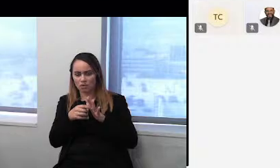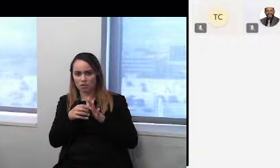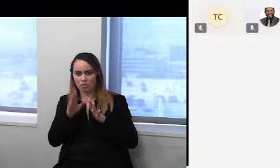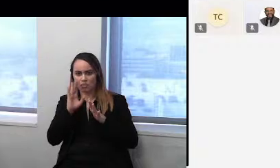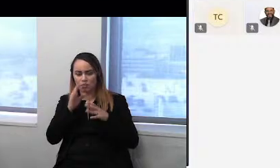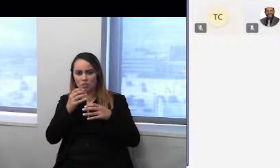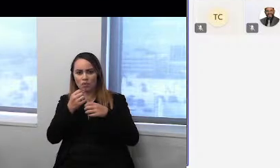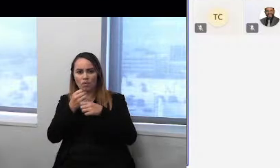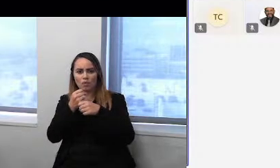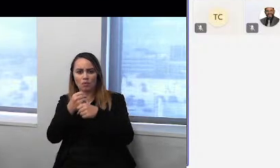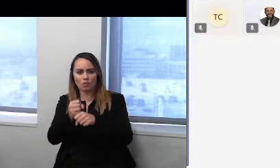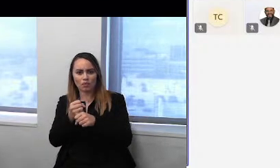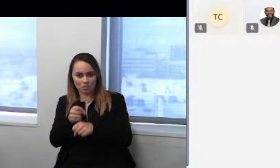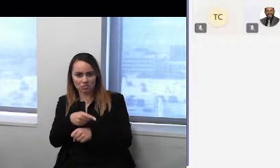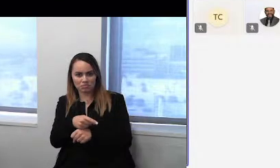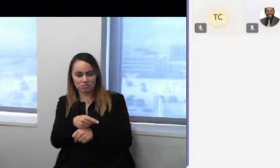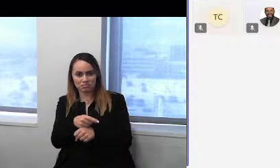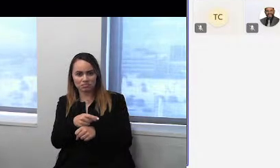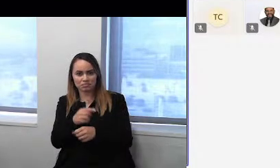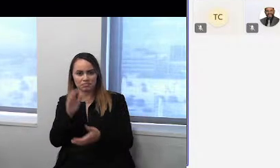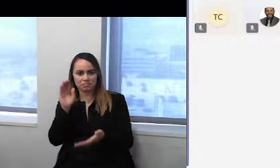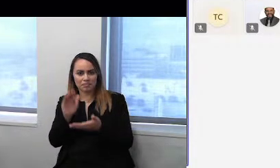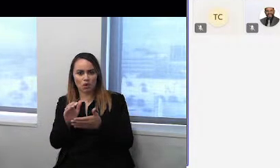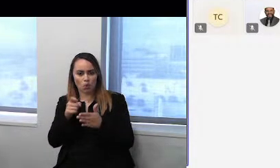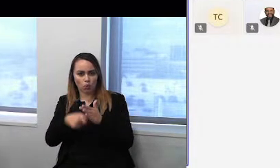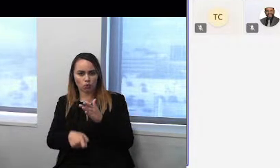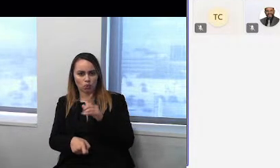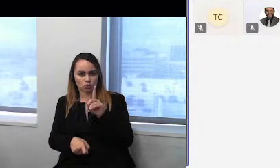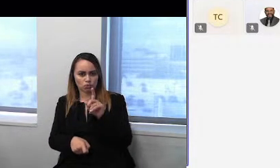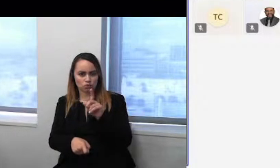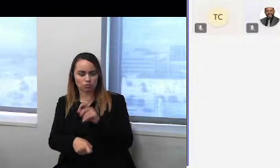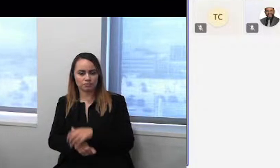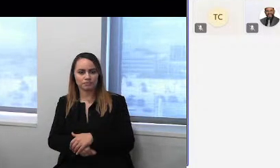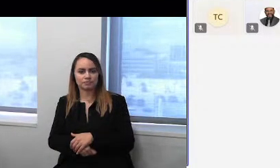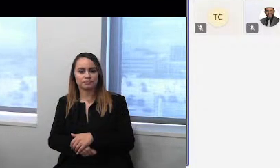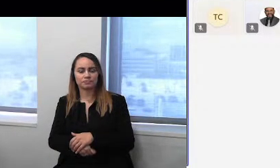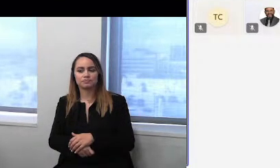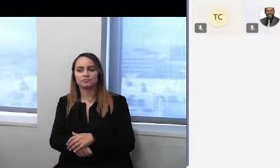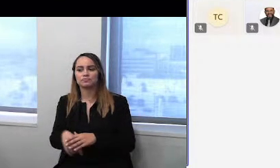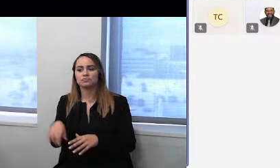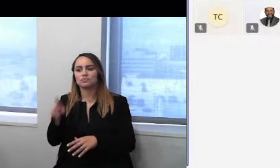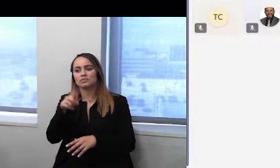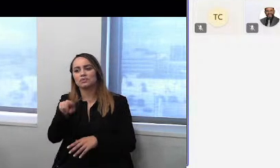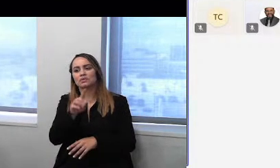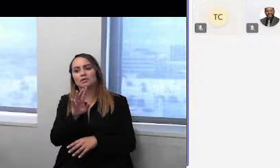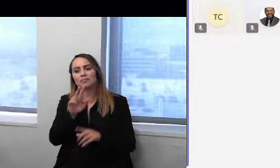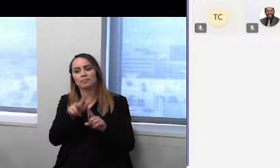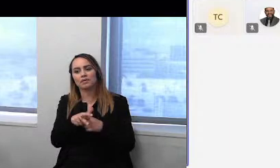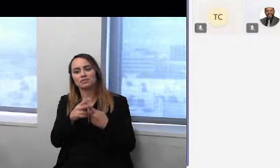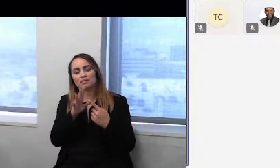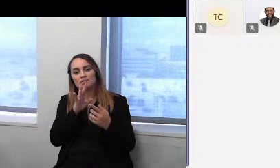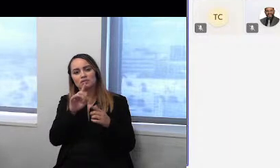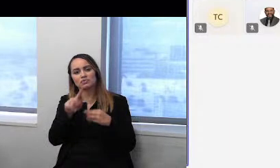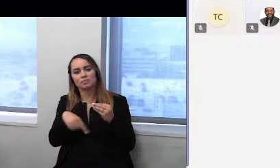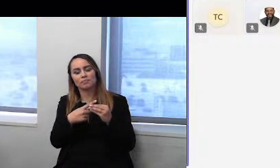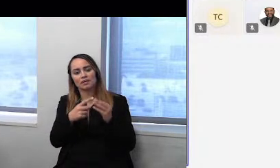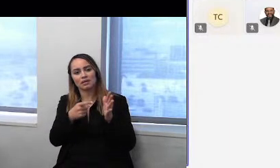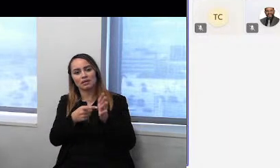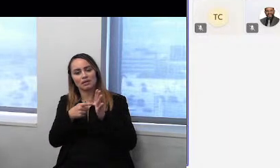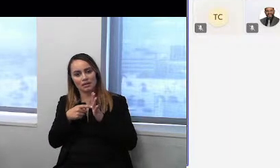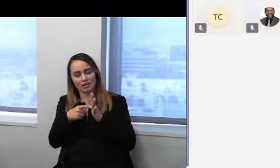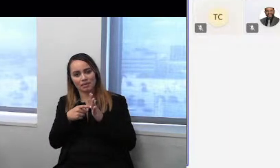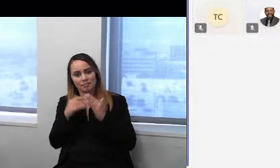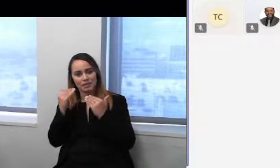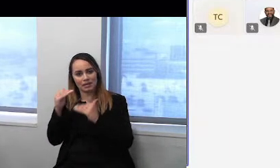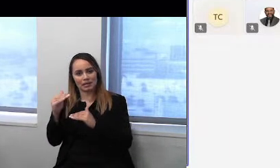And you started with the premises of minimal technical requirements. Are you still, your question still based on the minimal technical requirements,